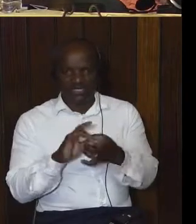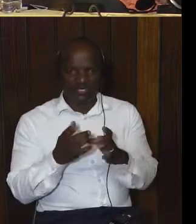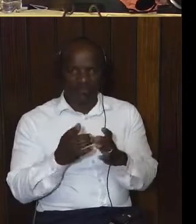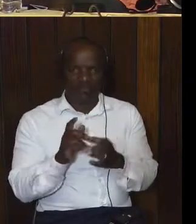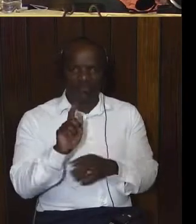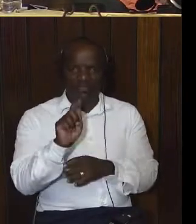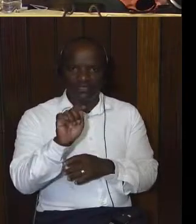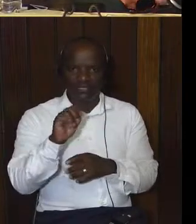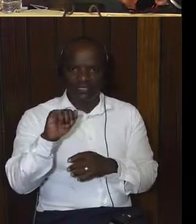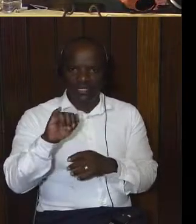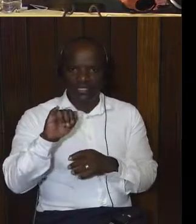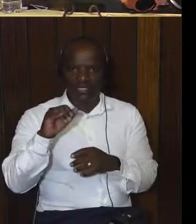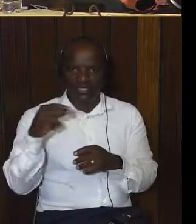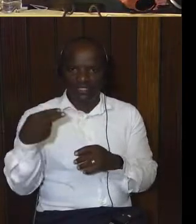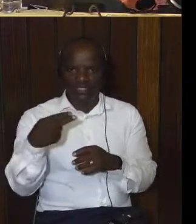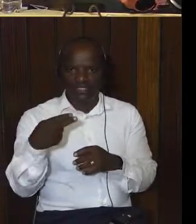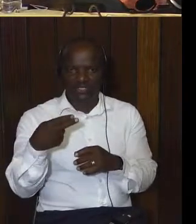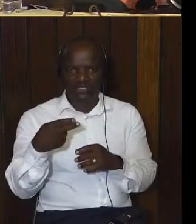TIH